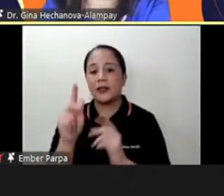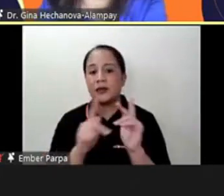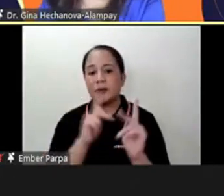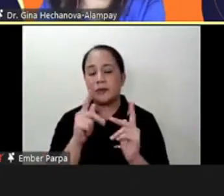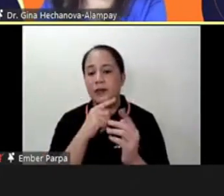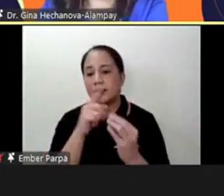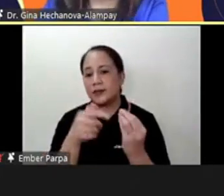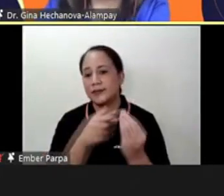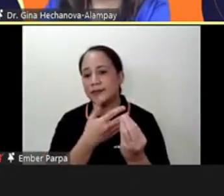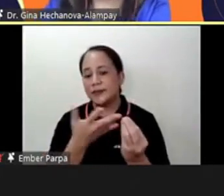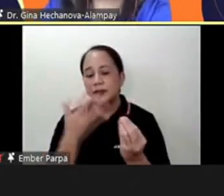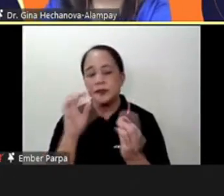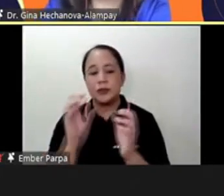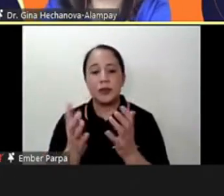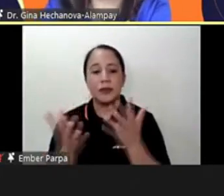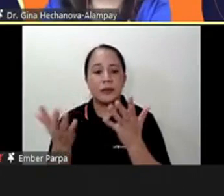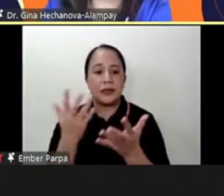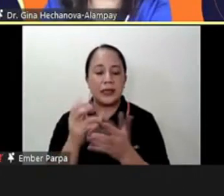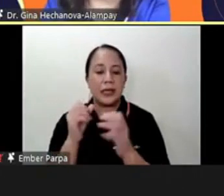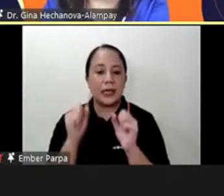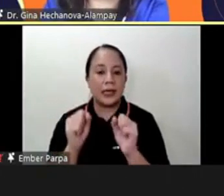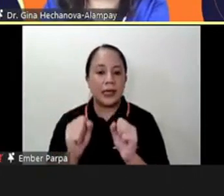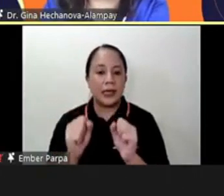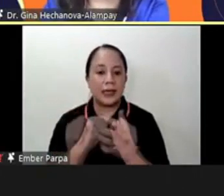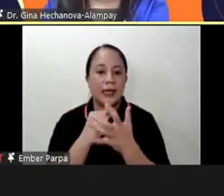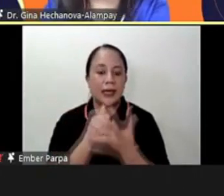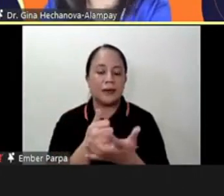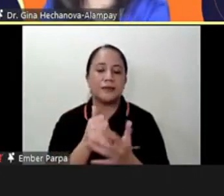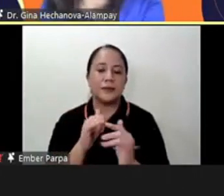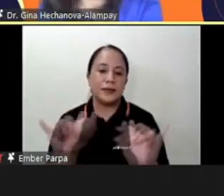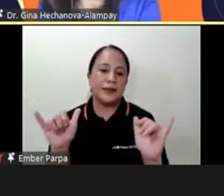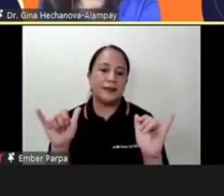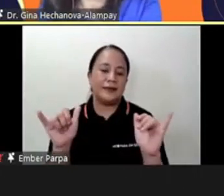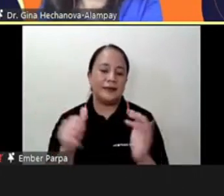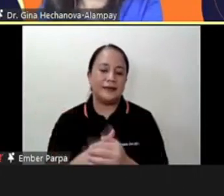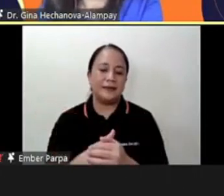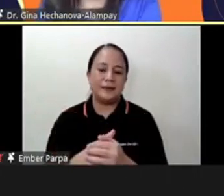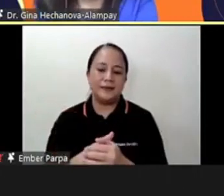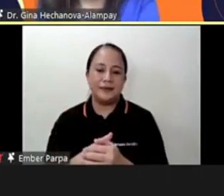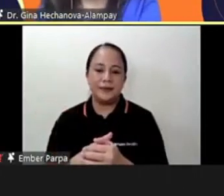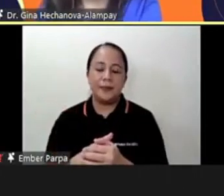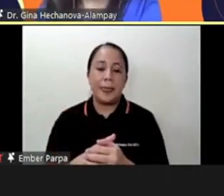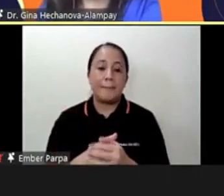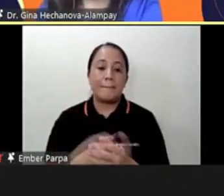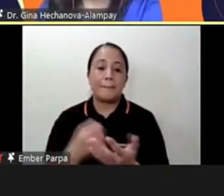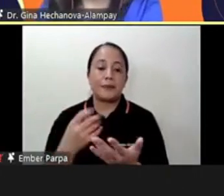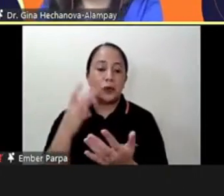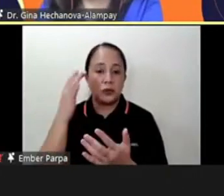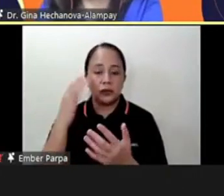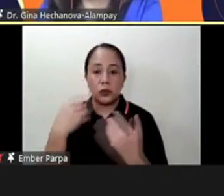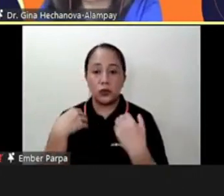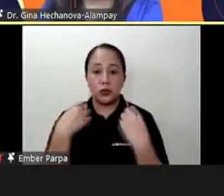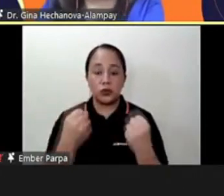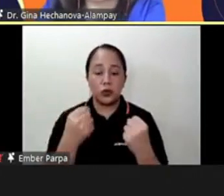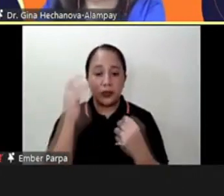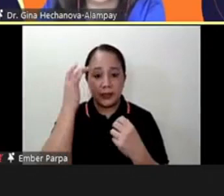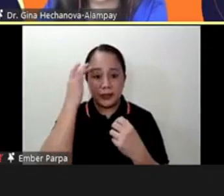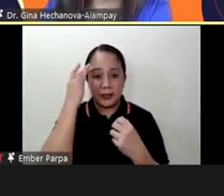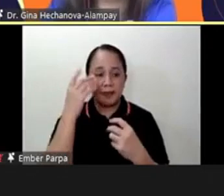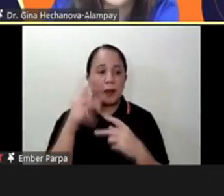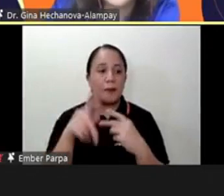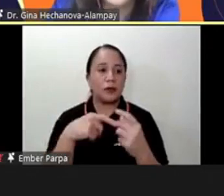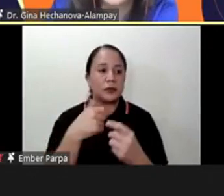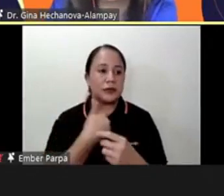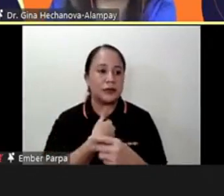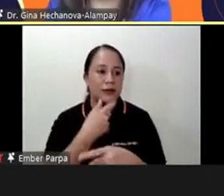it so that you might also be able to help them? All right. So Lusog Isip is really about self-care. And